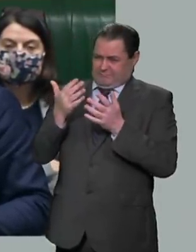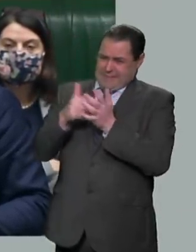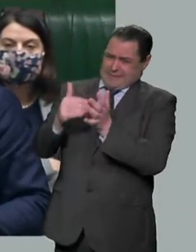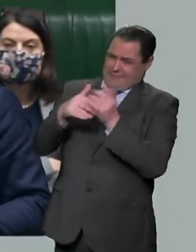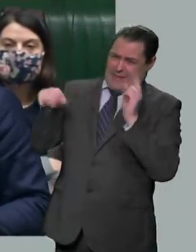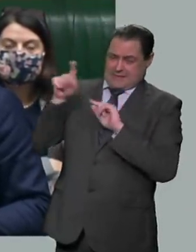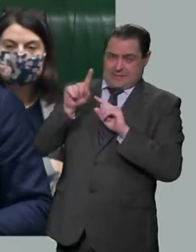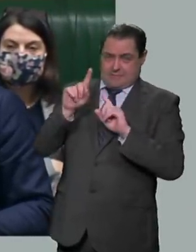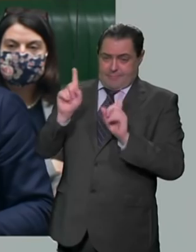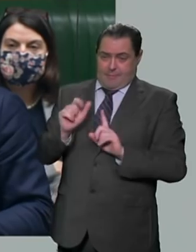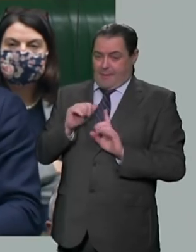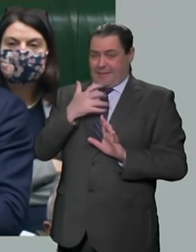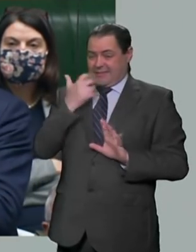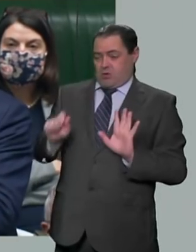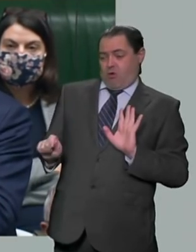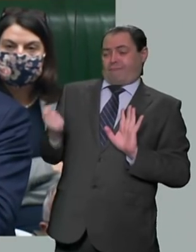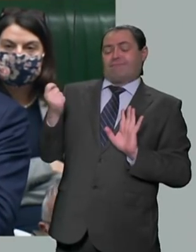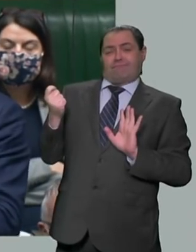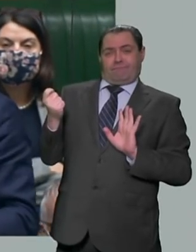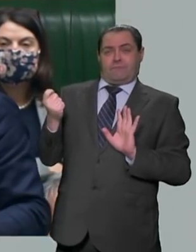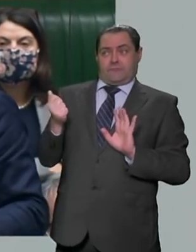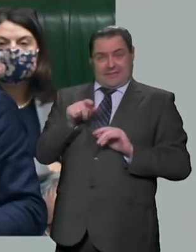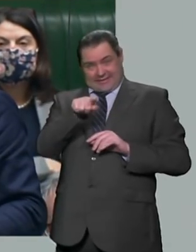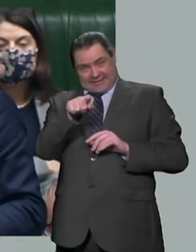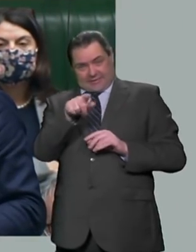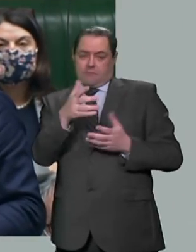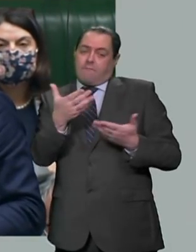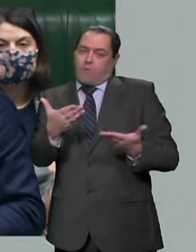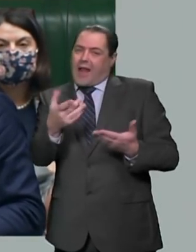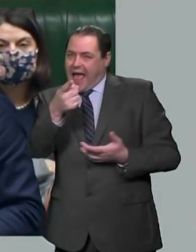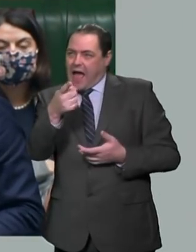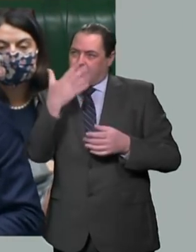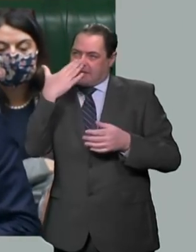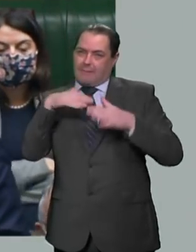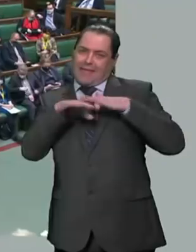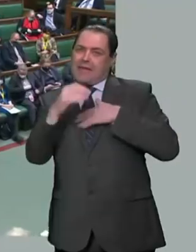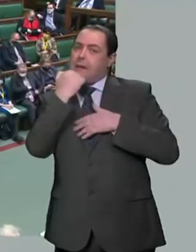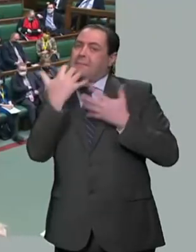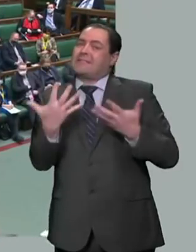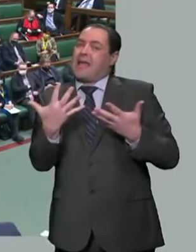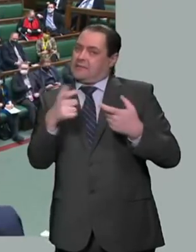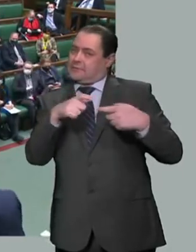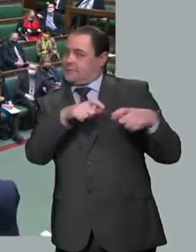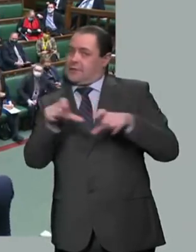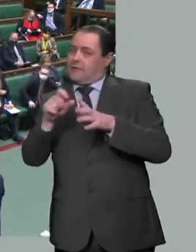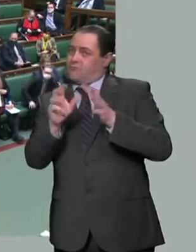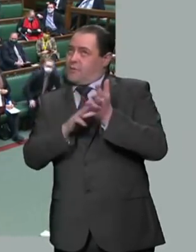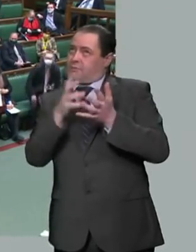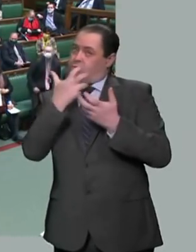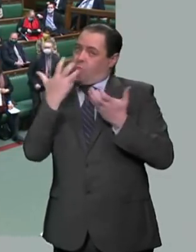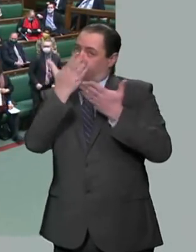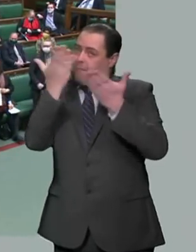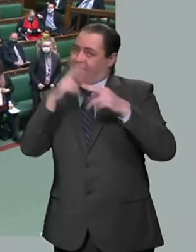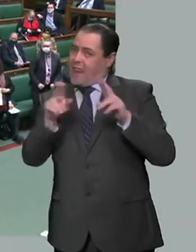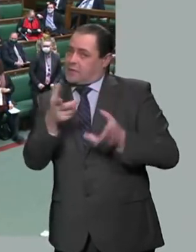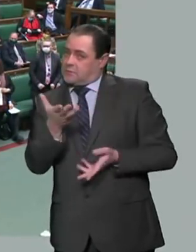year, while he remains, for now at least, in the warmth and comfort of number 10?